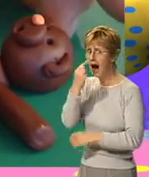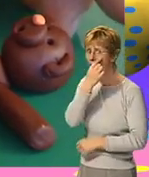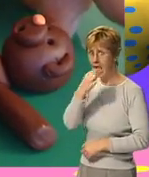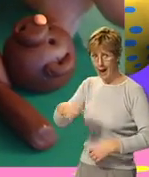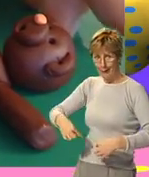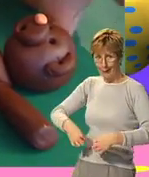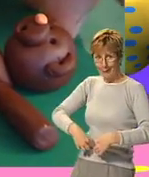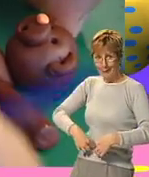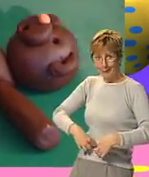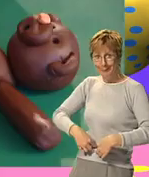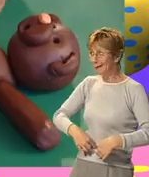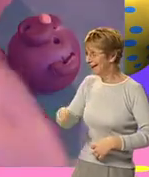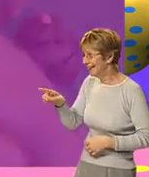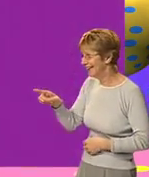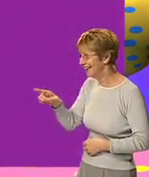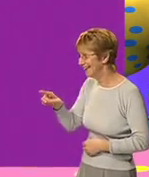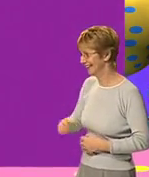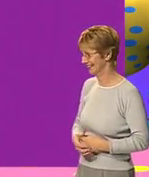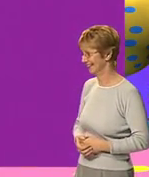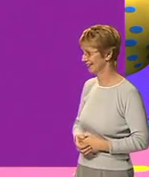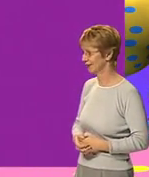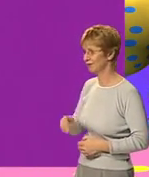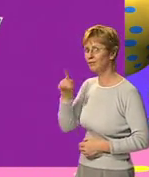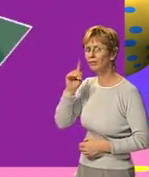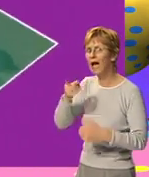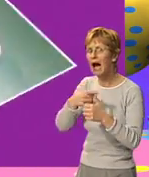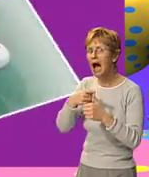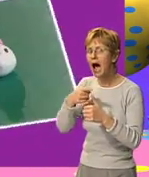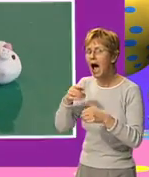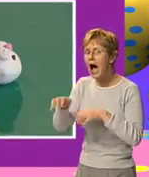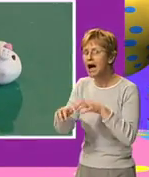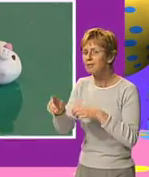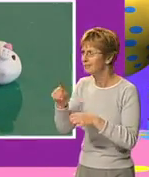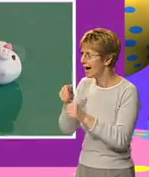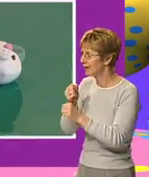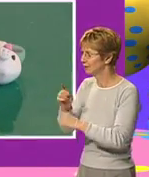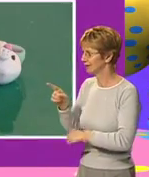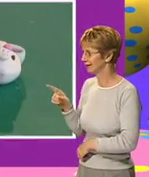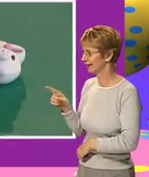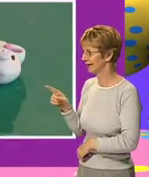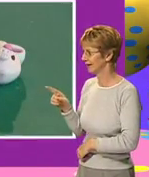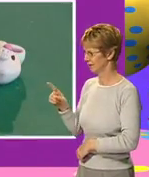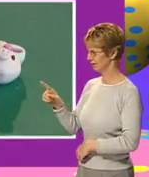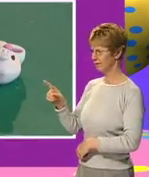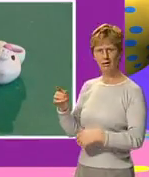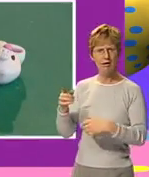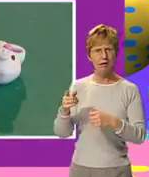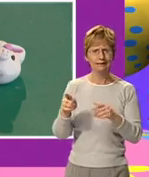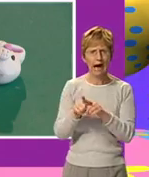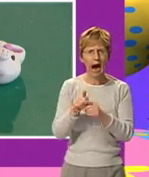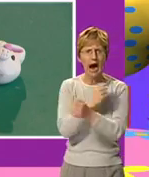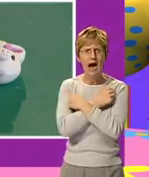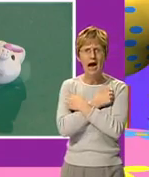And the tummy button. See if you can guess what other animals Maggie's making. Oh, looks like another teddy bear.